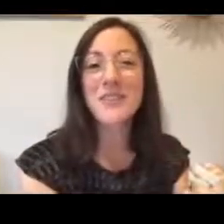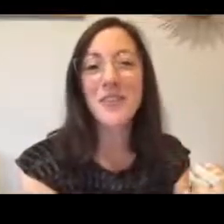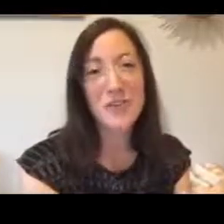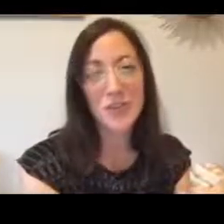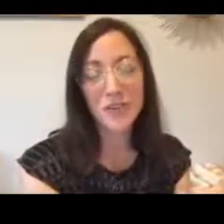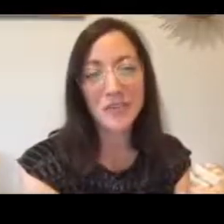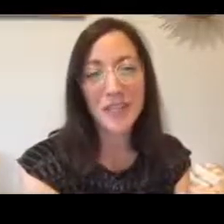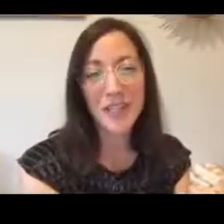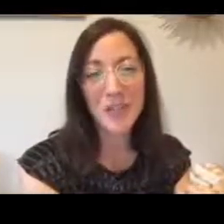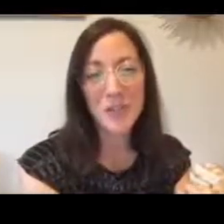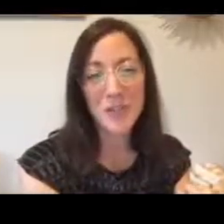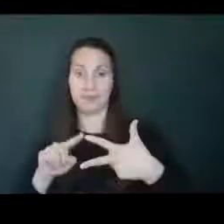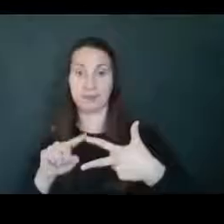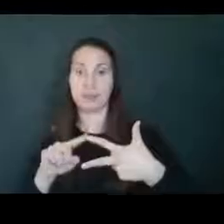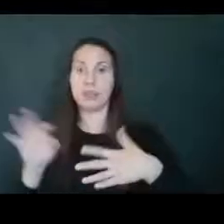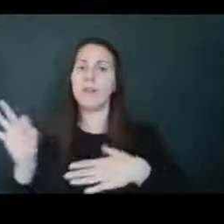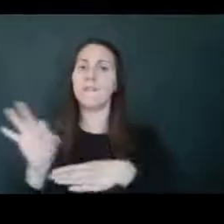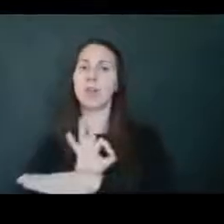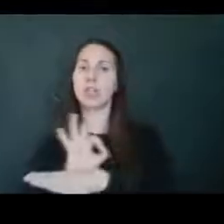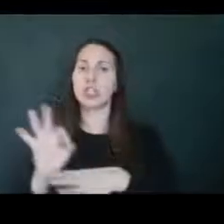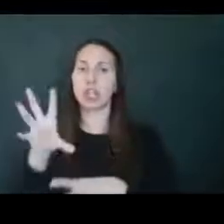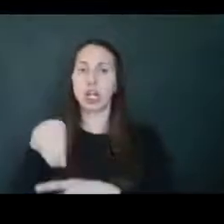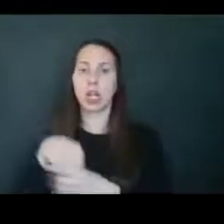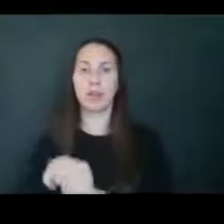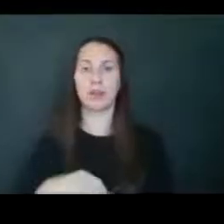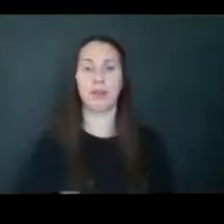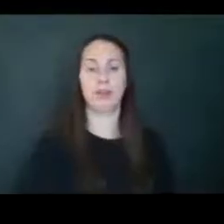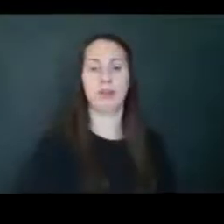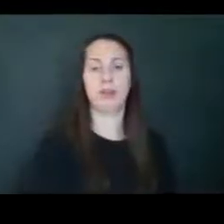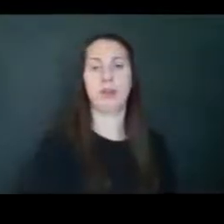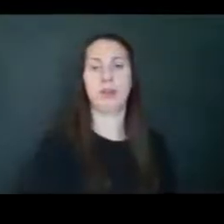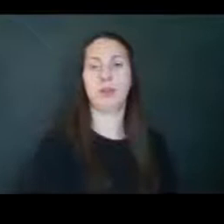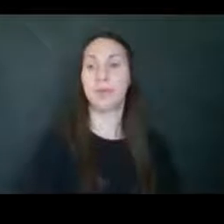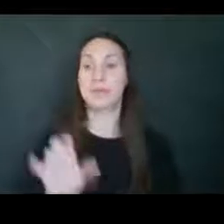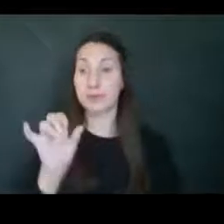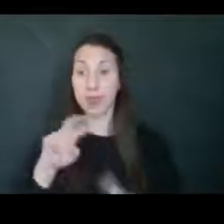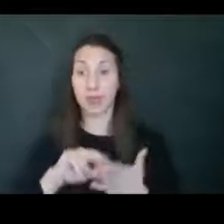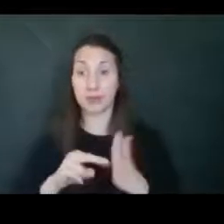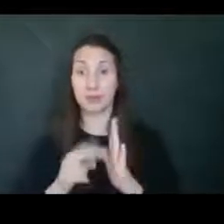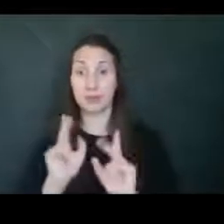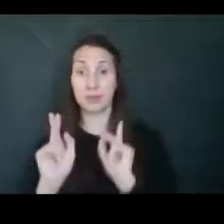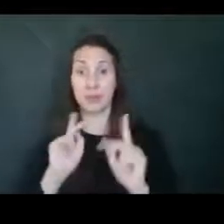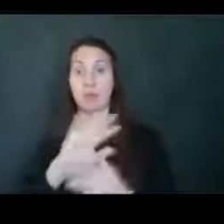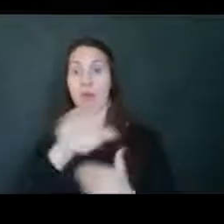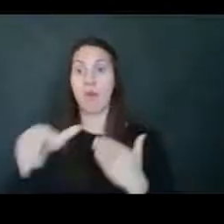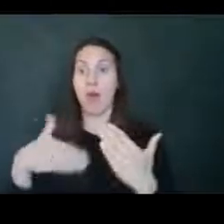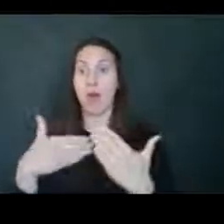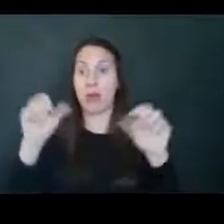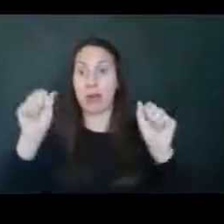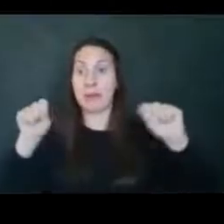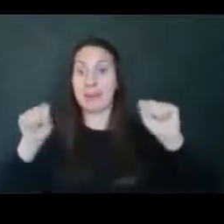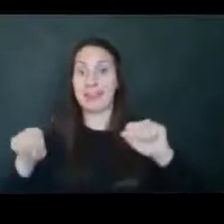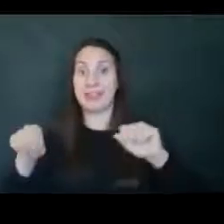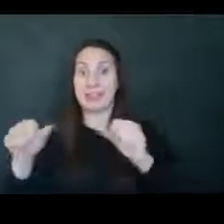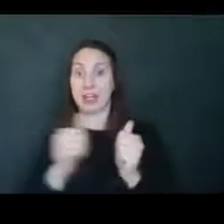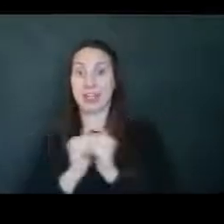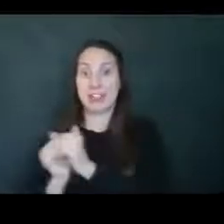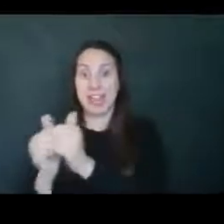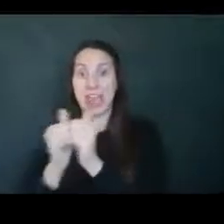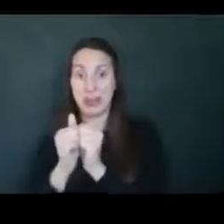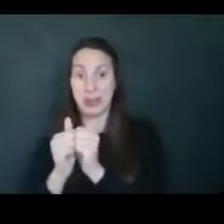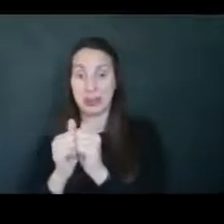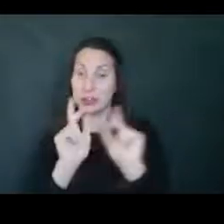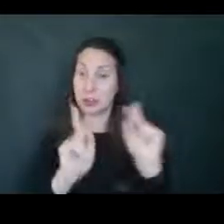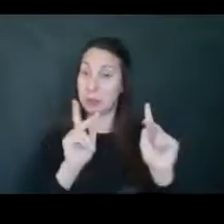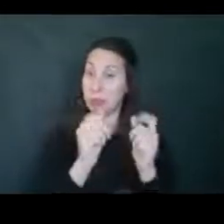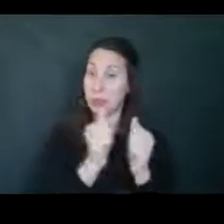is functional inclusion. This is where people of all abilities are together, and the folks who have disabilities or